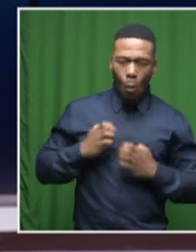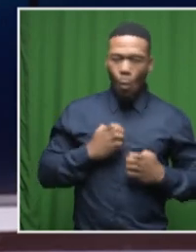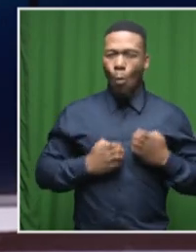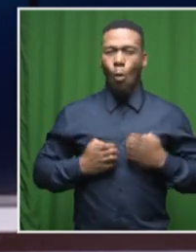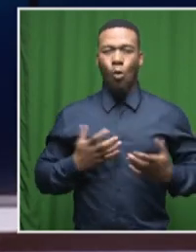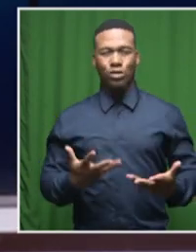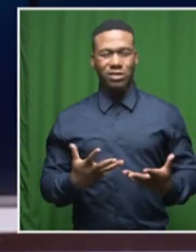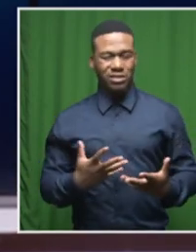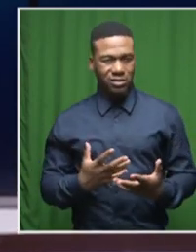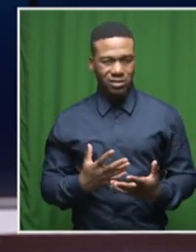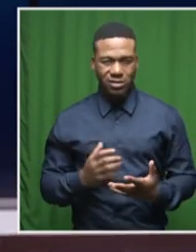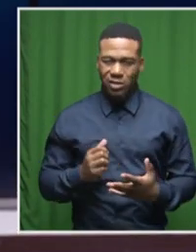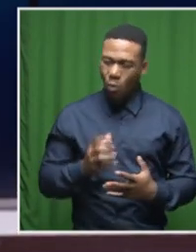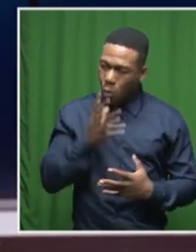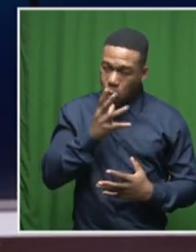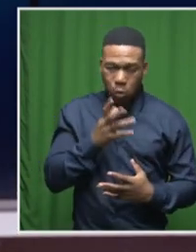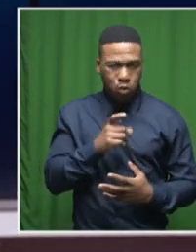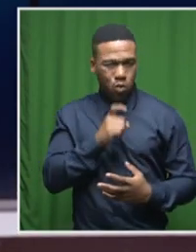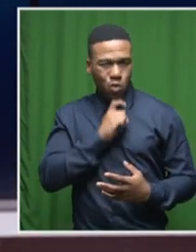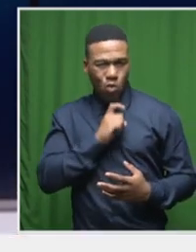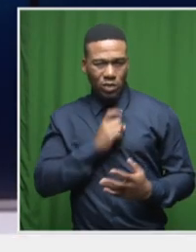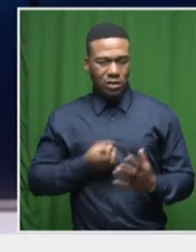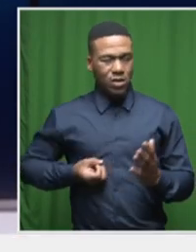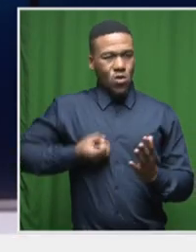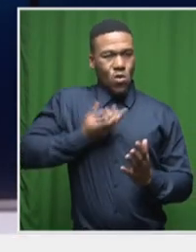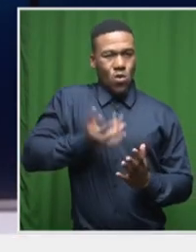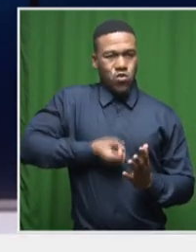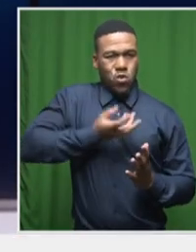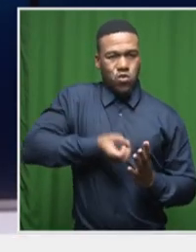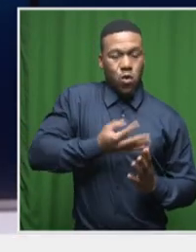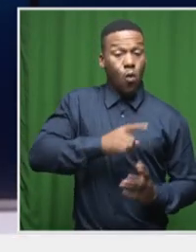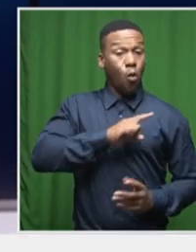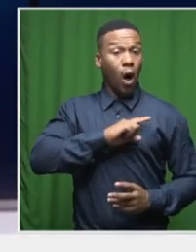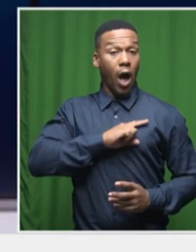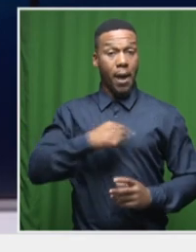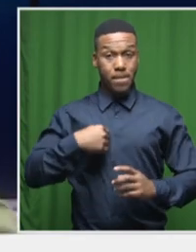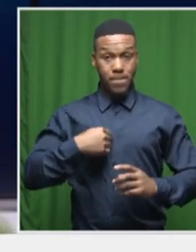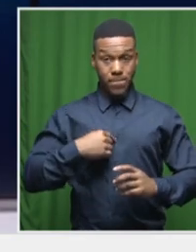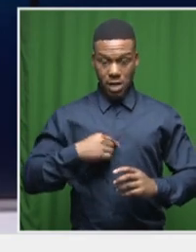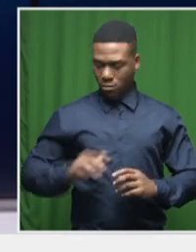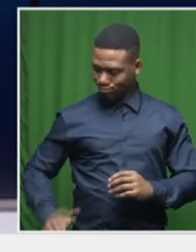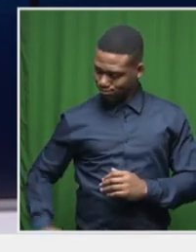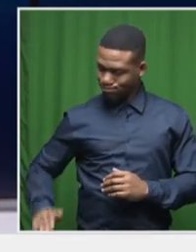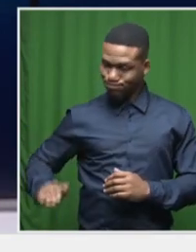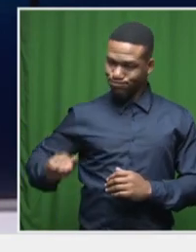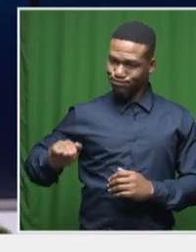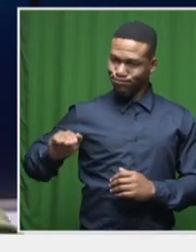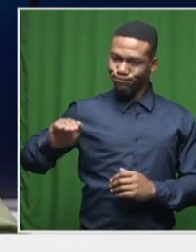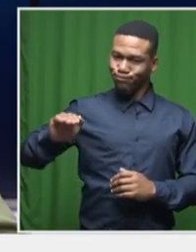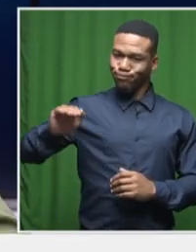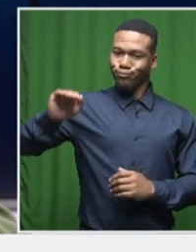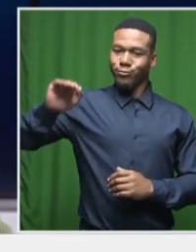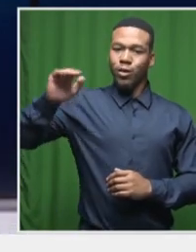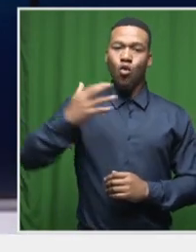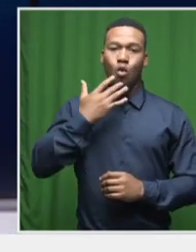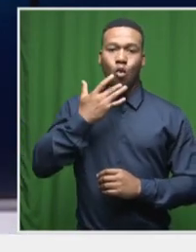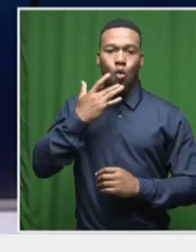did. And then which it comes to back that I was raised by a woman. Mm. And being raised about women, I had to tell a story